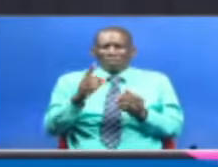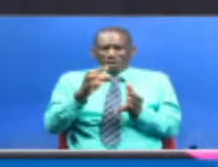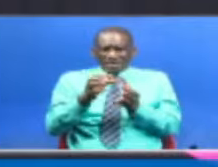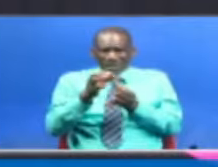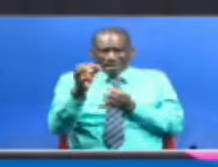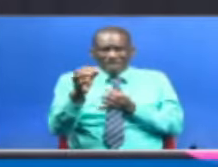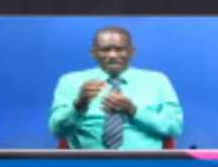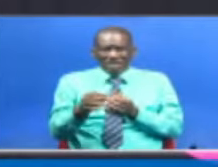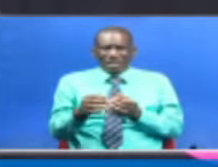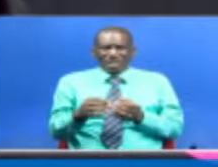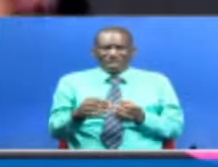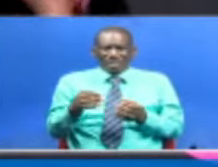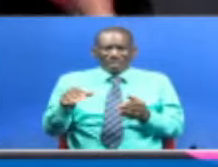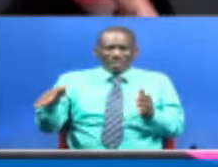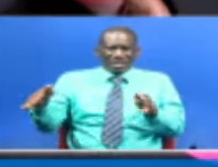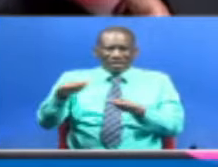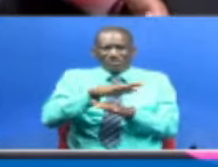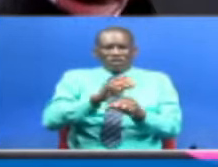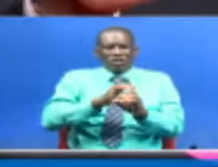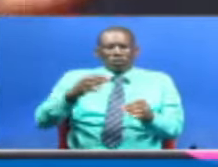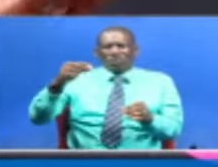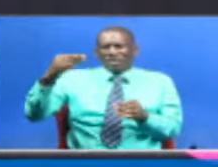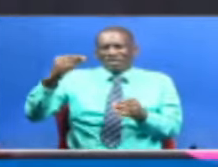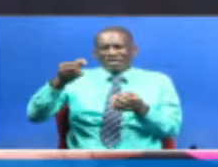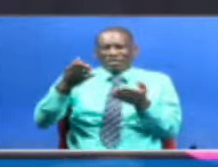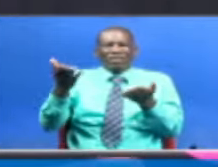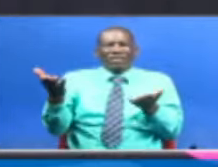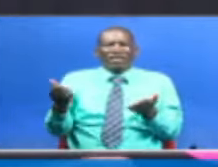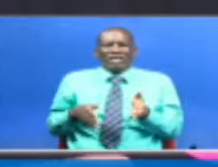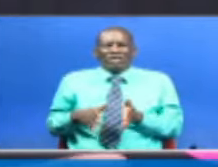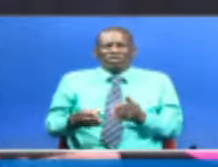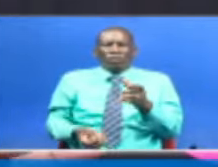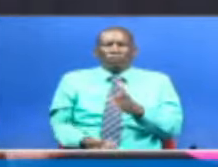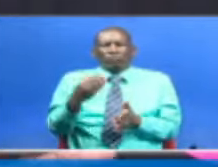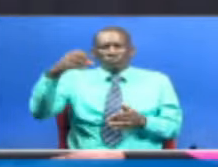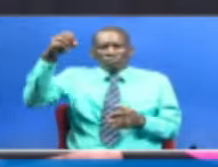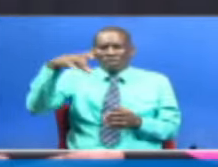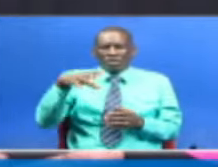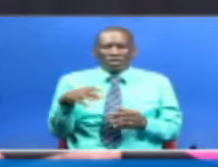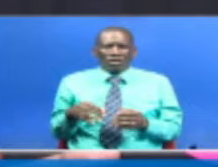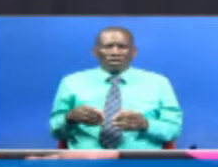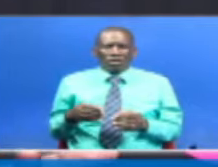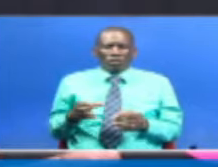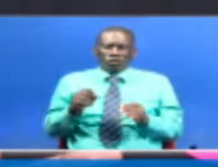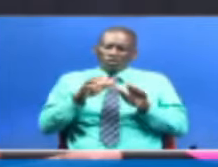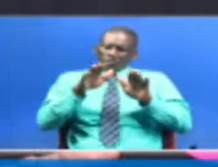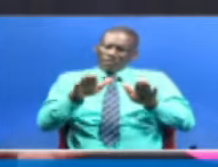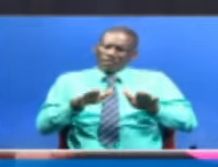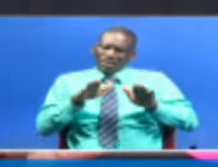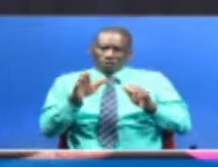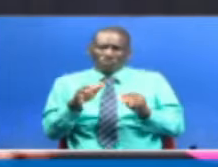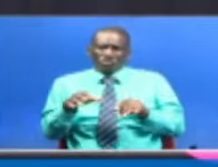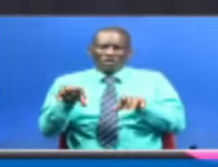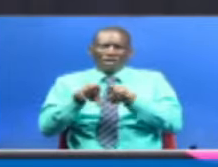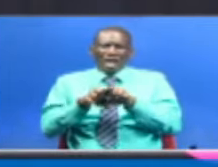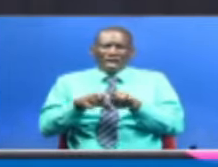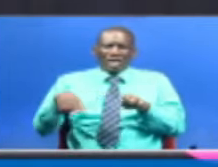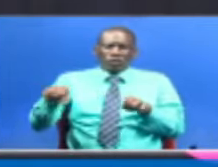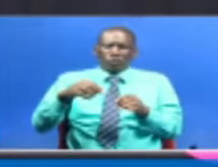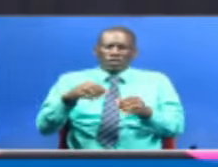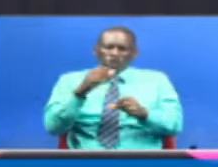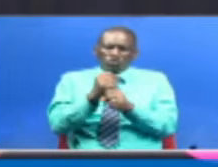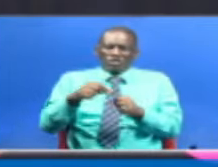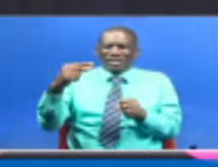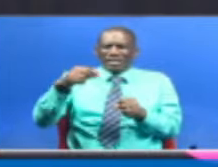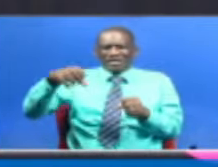an hectare is covered, and so there is no greenery in where you're generating power. So we'll be conscious as we go green